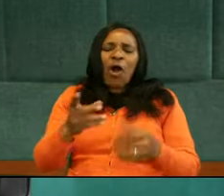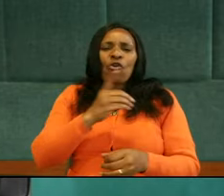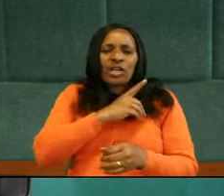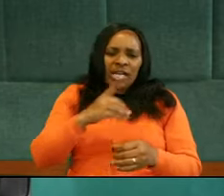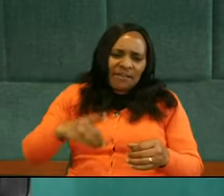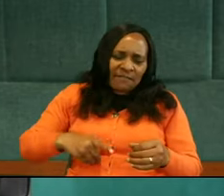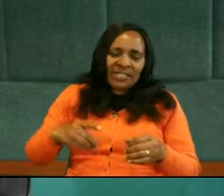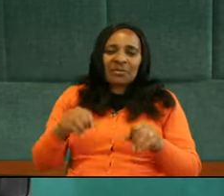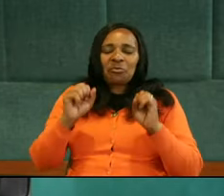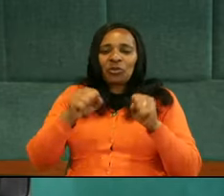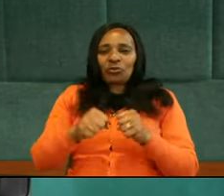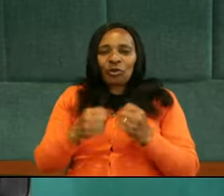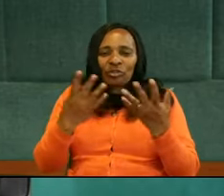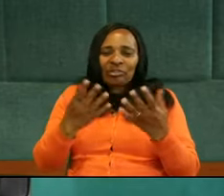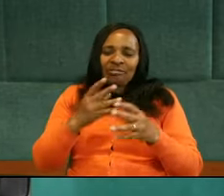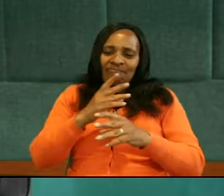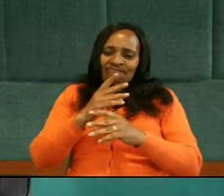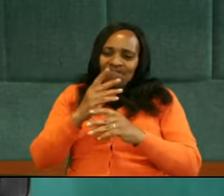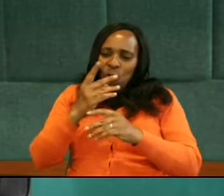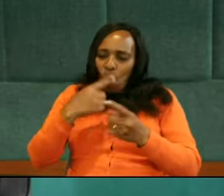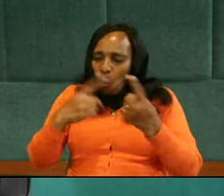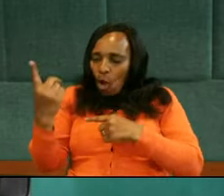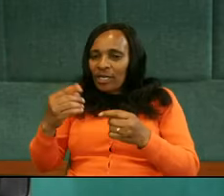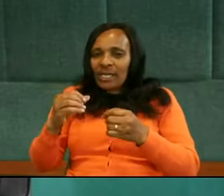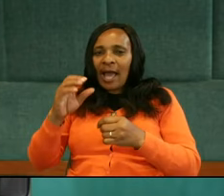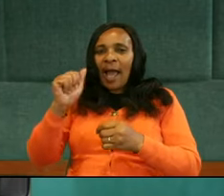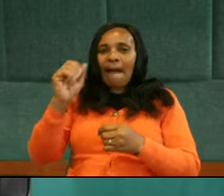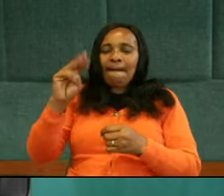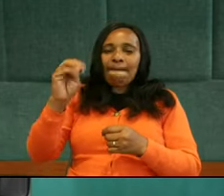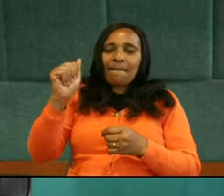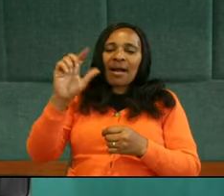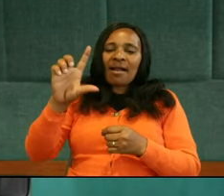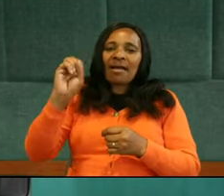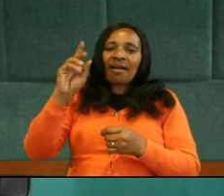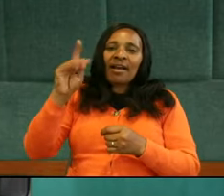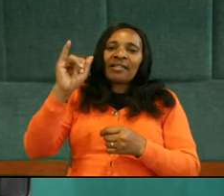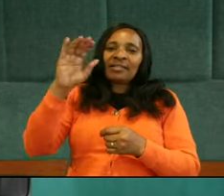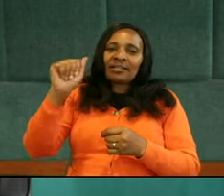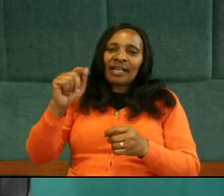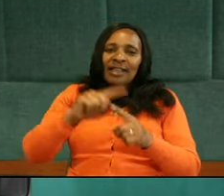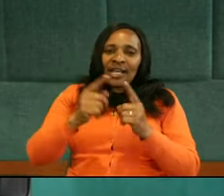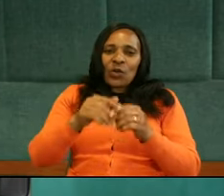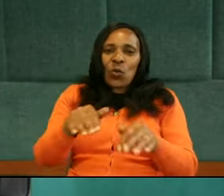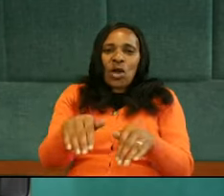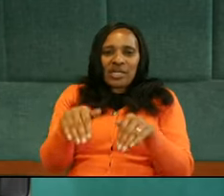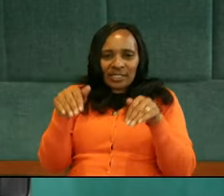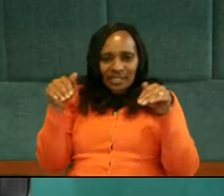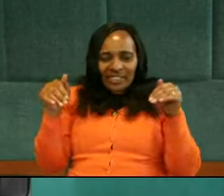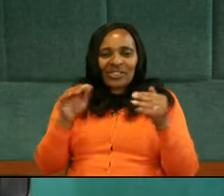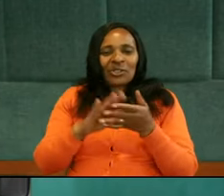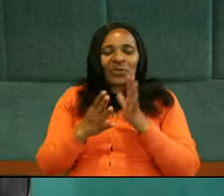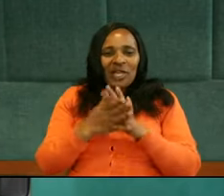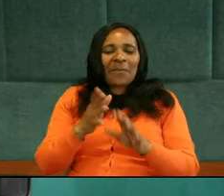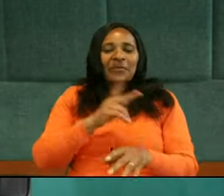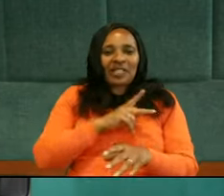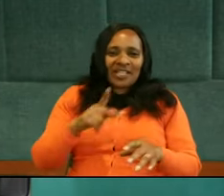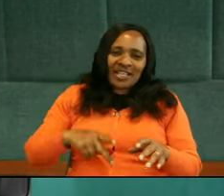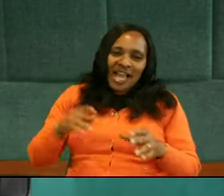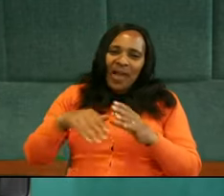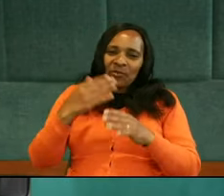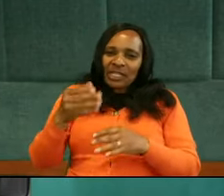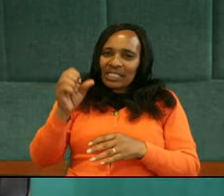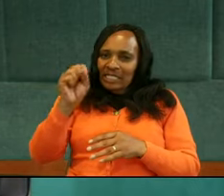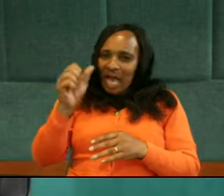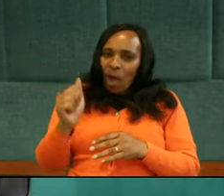learning. He defeated the Amalekites as well and stuff, right? And he was just waiting to become king. That was after Saul had